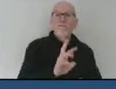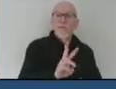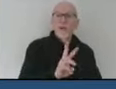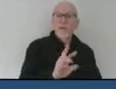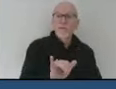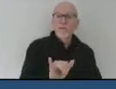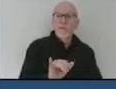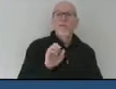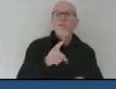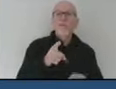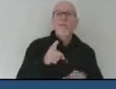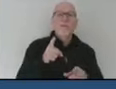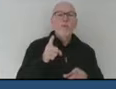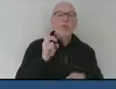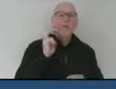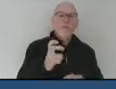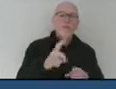the road to the Final Four